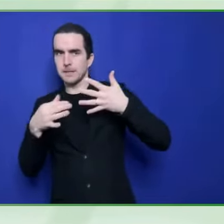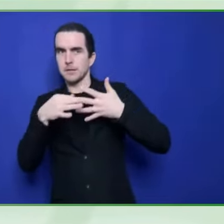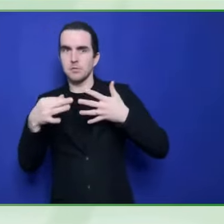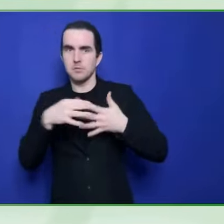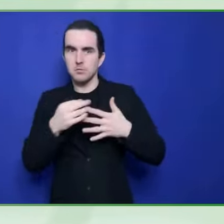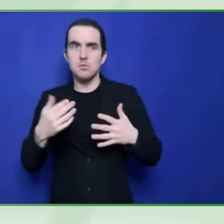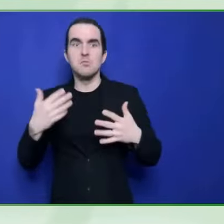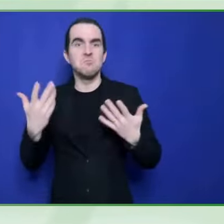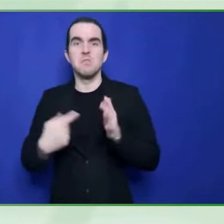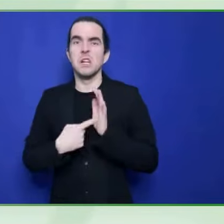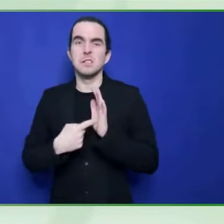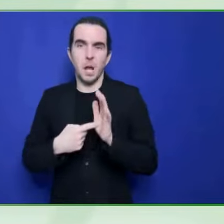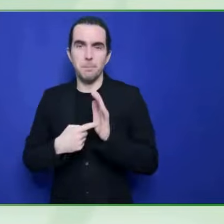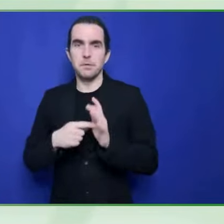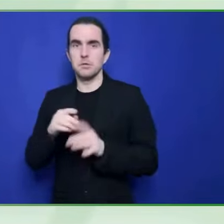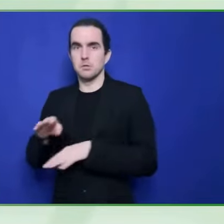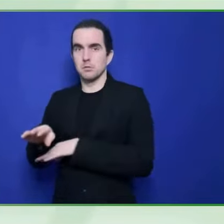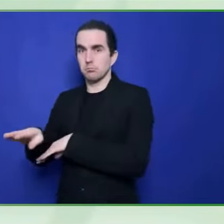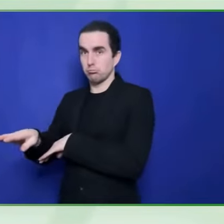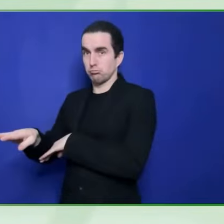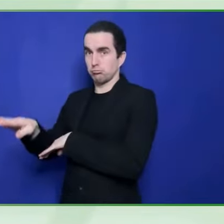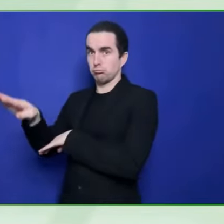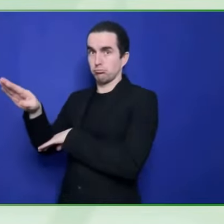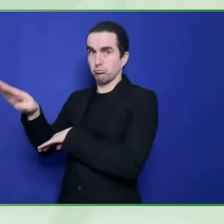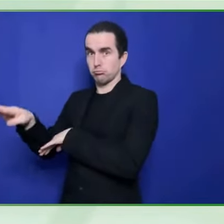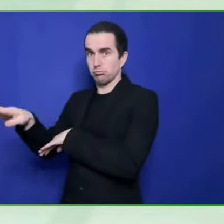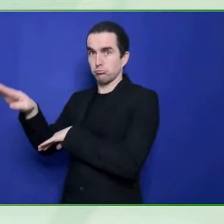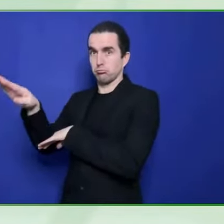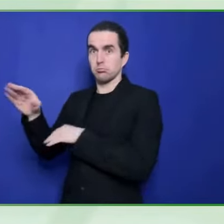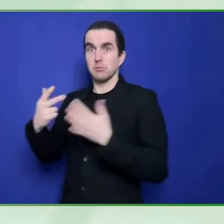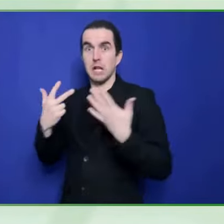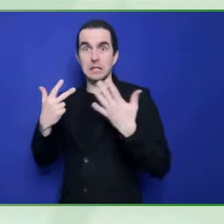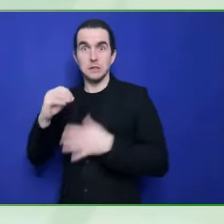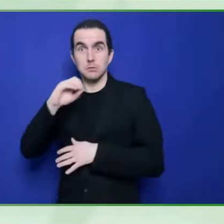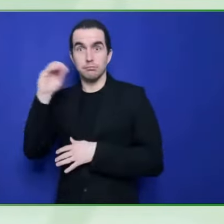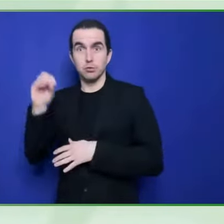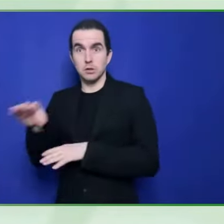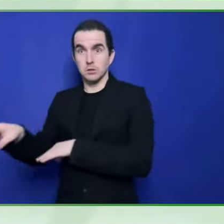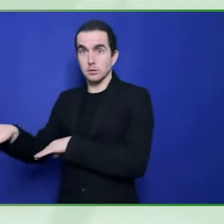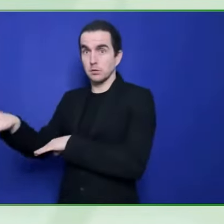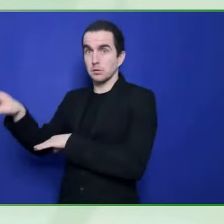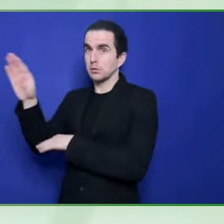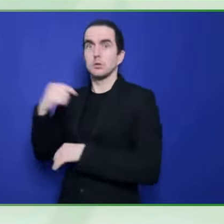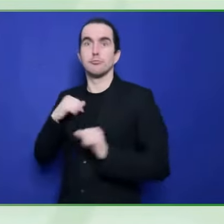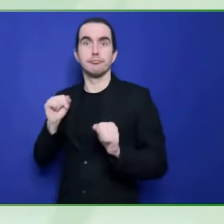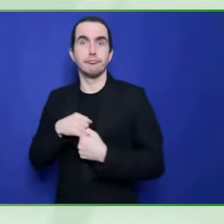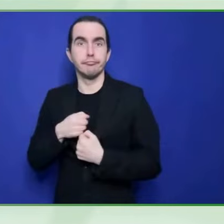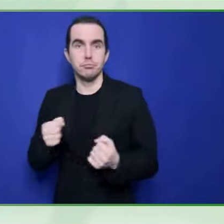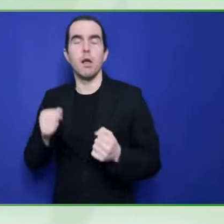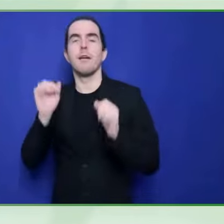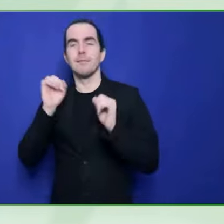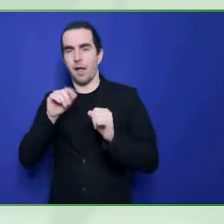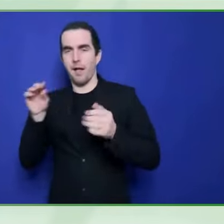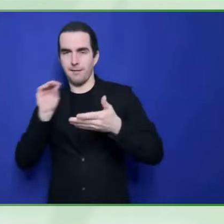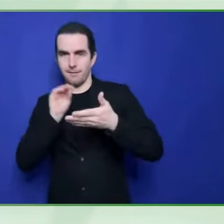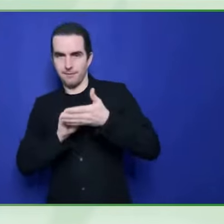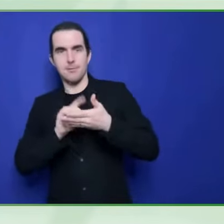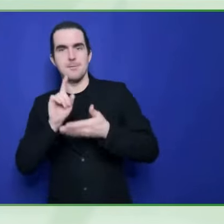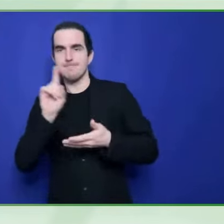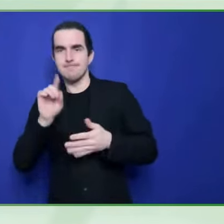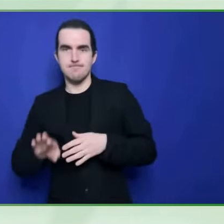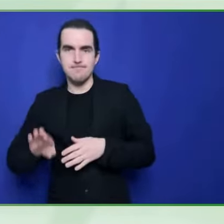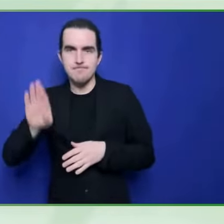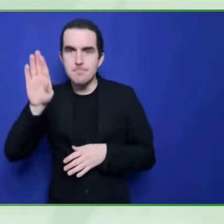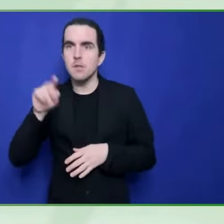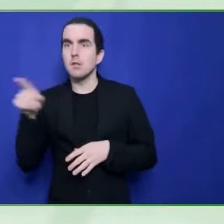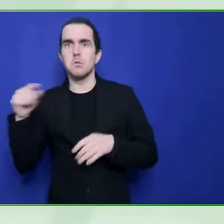me any routes that don't have curb ramps. I mean, one of the challenges is that if you open the mass-produced applications